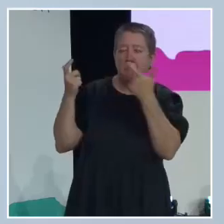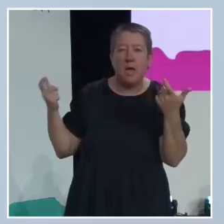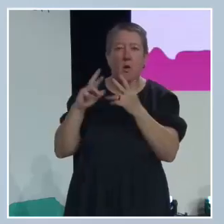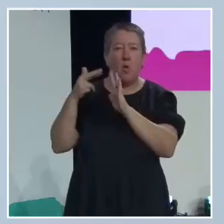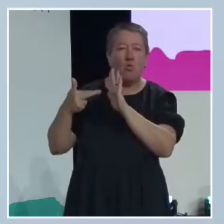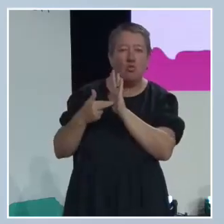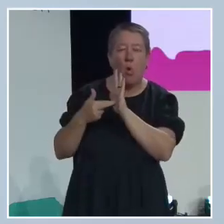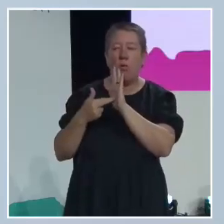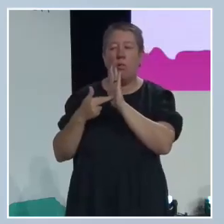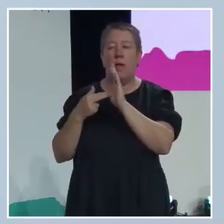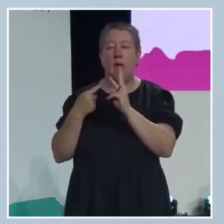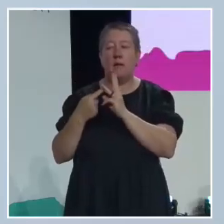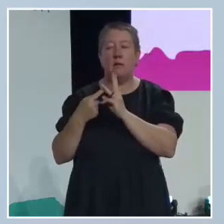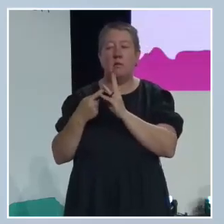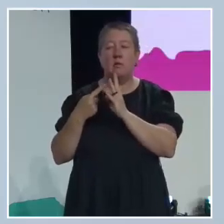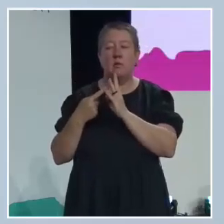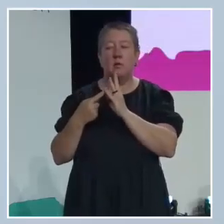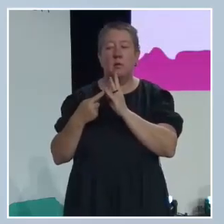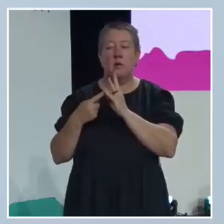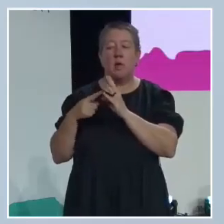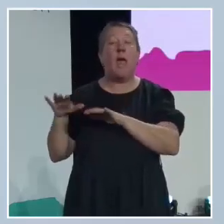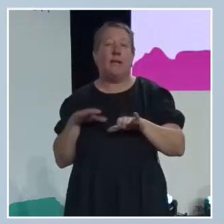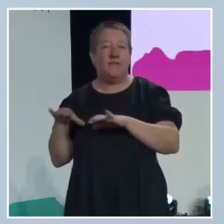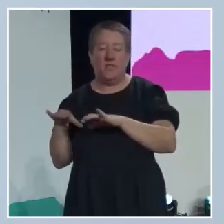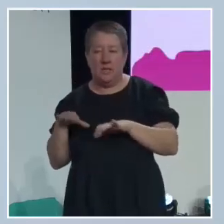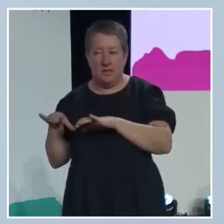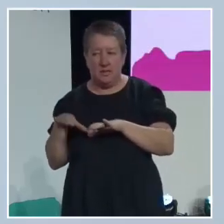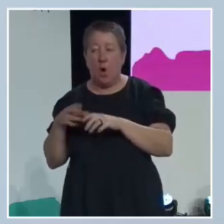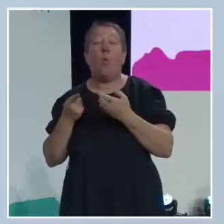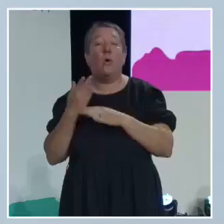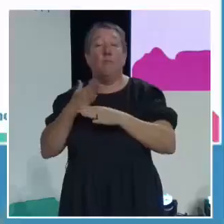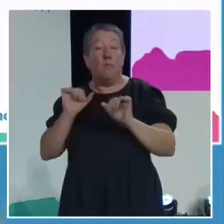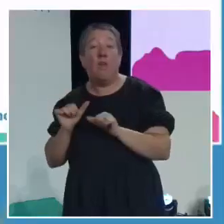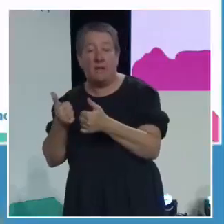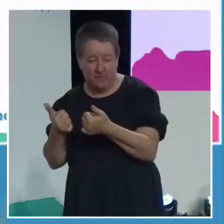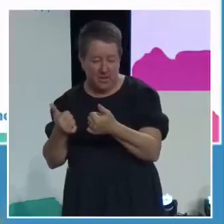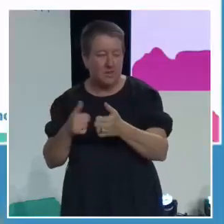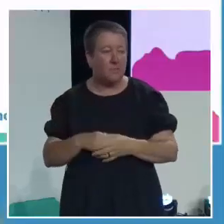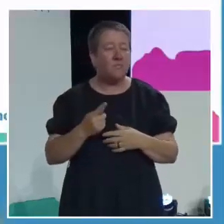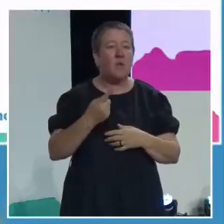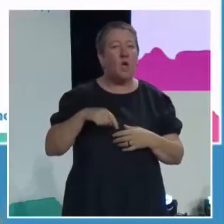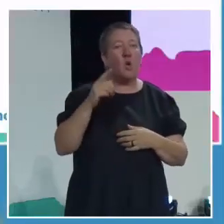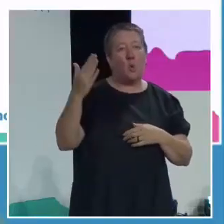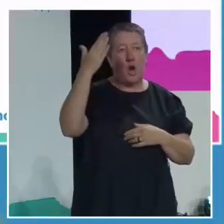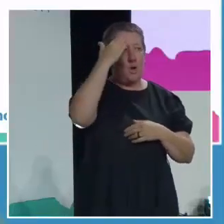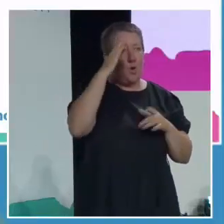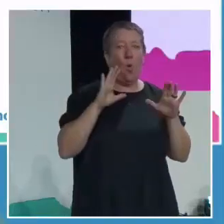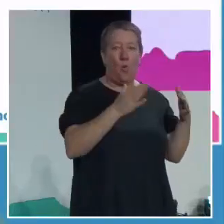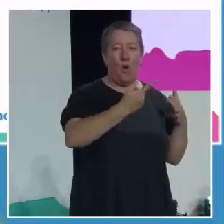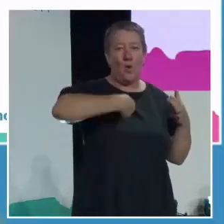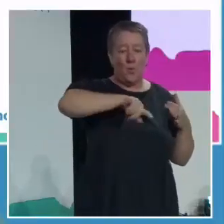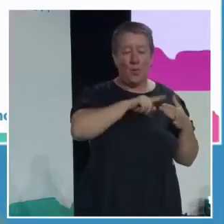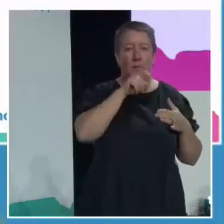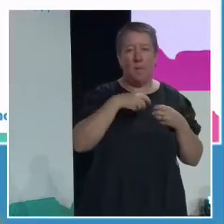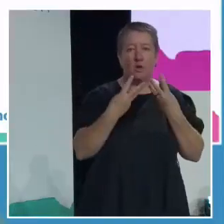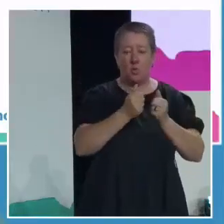and their effectiveness. But as we know that we live in a world that we, as an international community, we have to work together